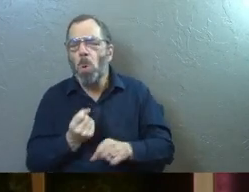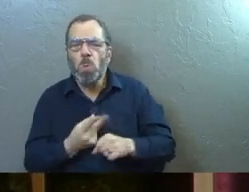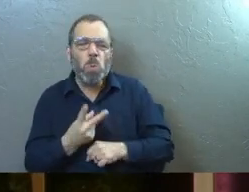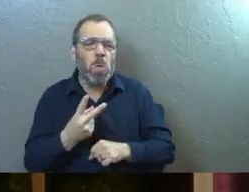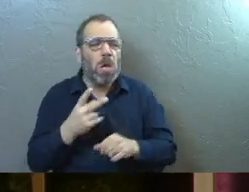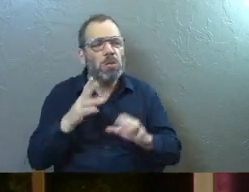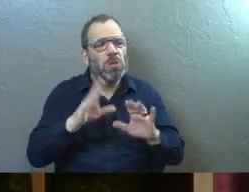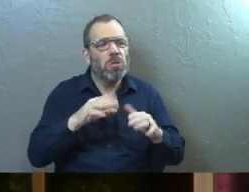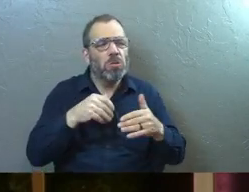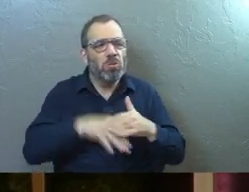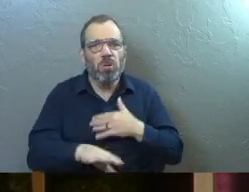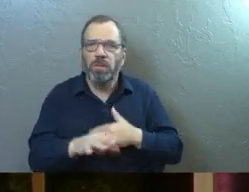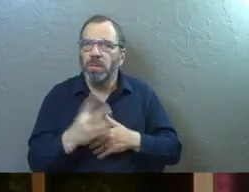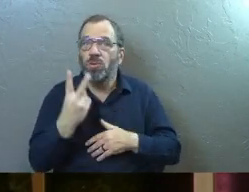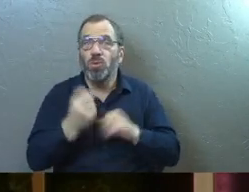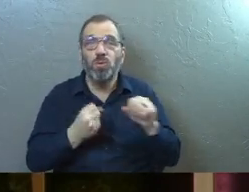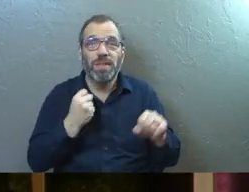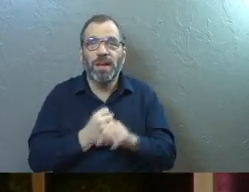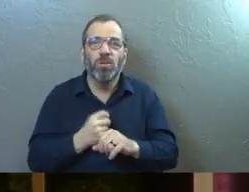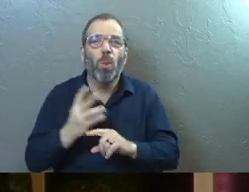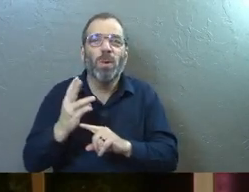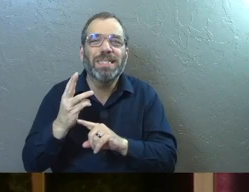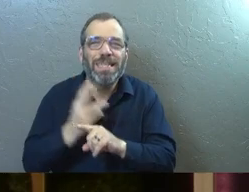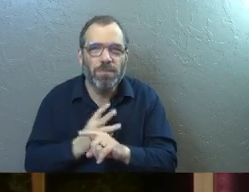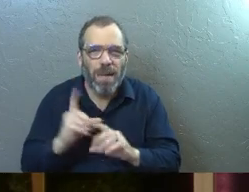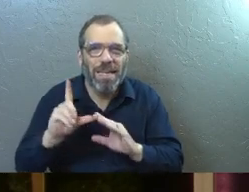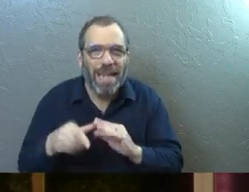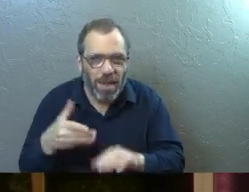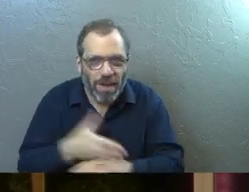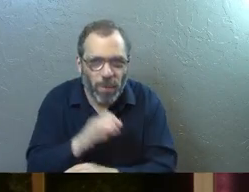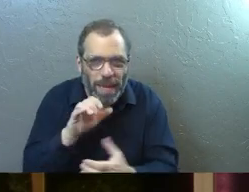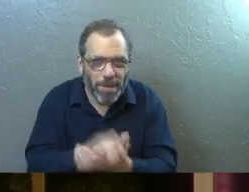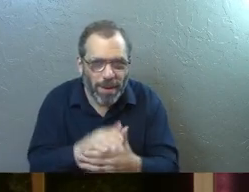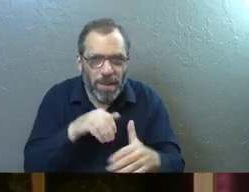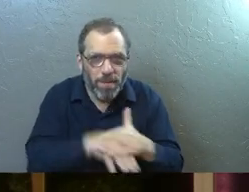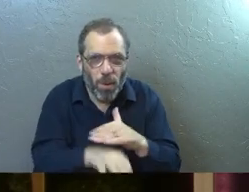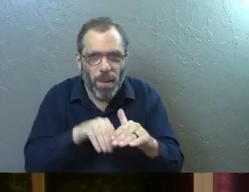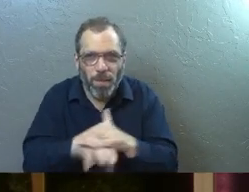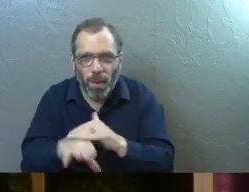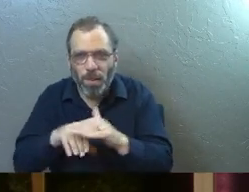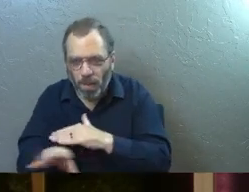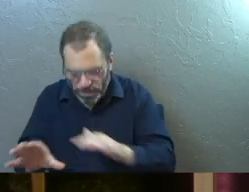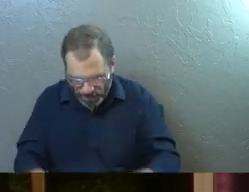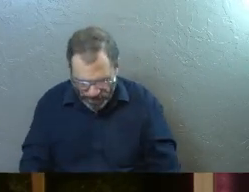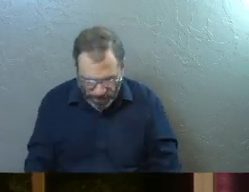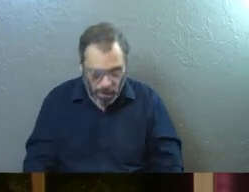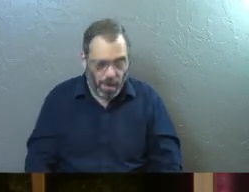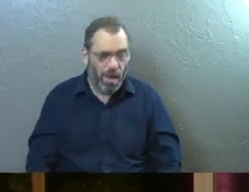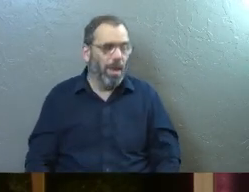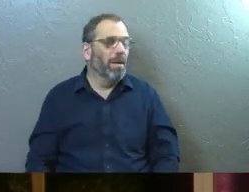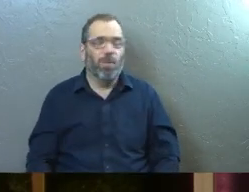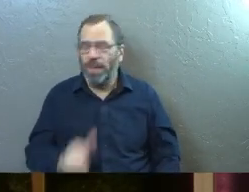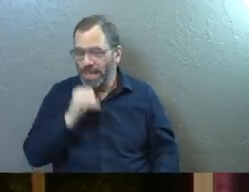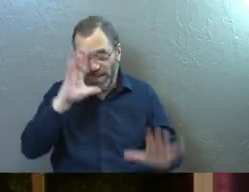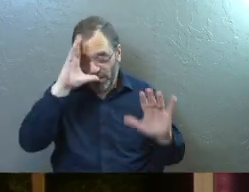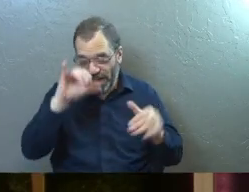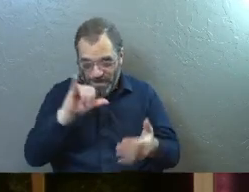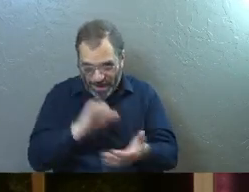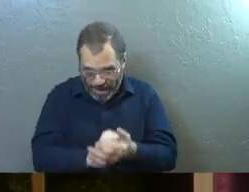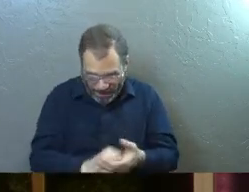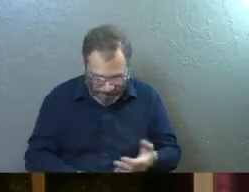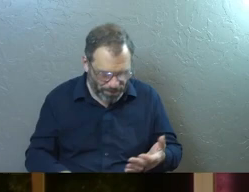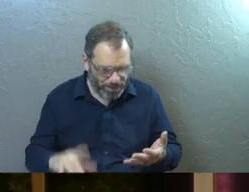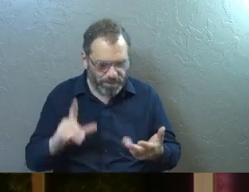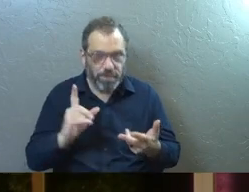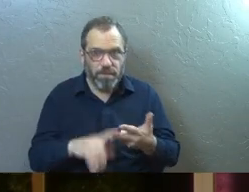we'll have kids. That couple years was 6 months. And then we're like, oh, we're having a baby. So that's not what we thought. It's unexpected